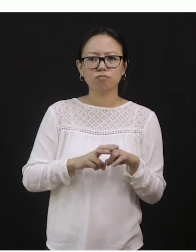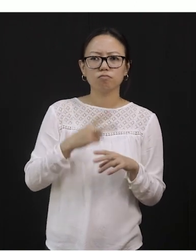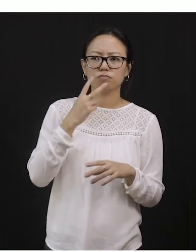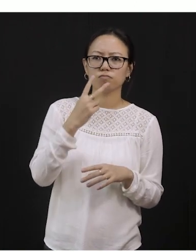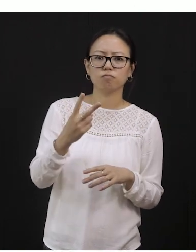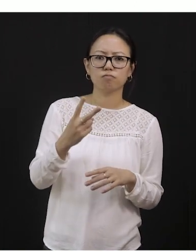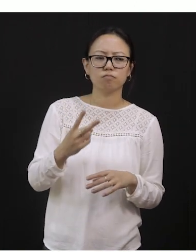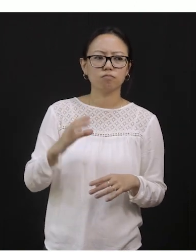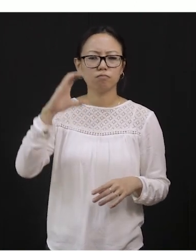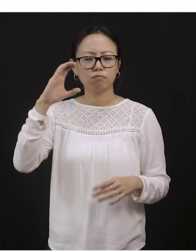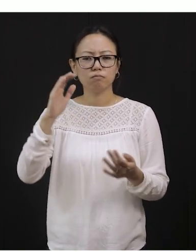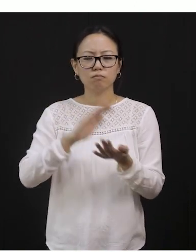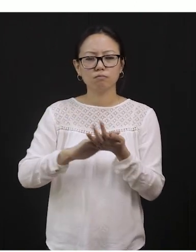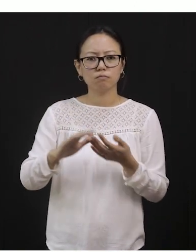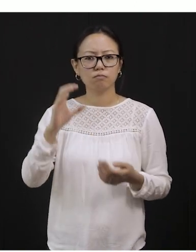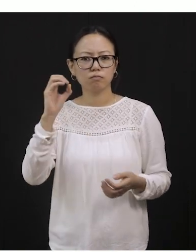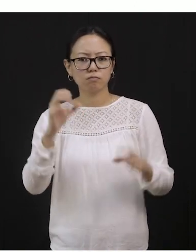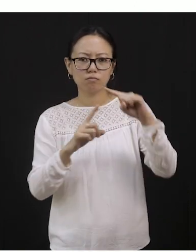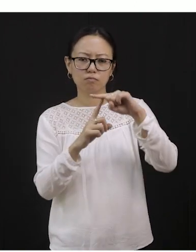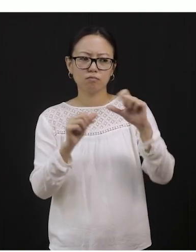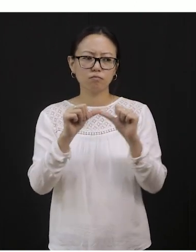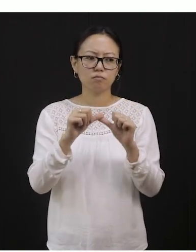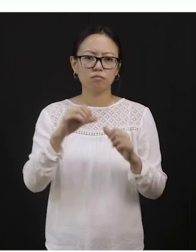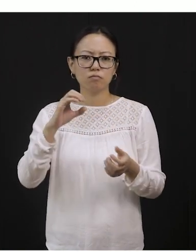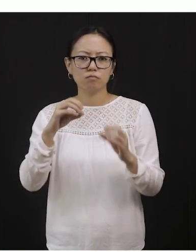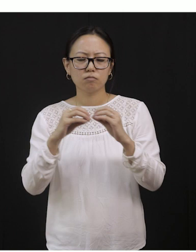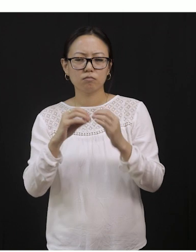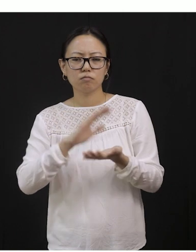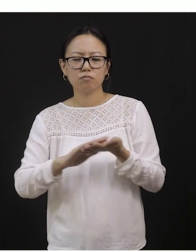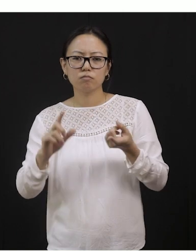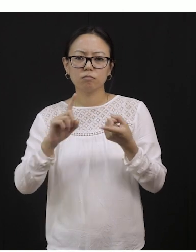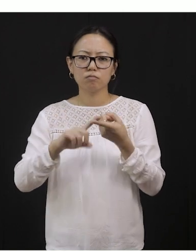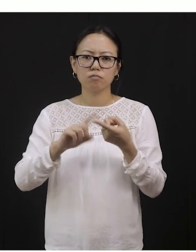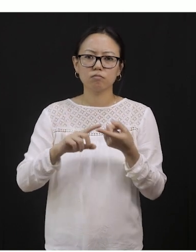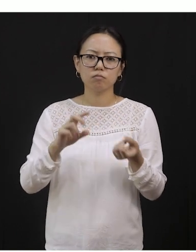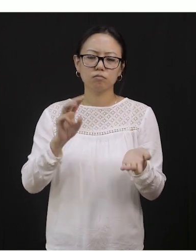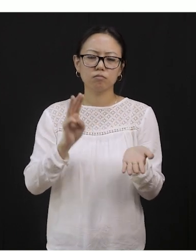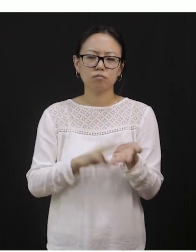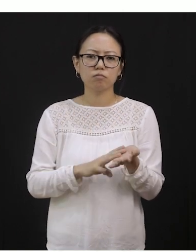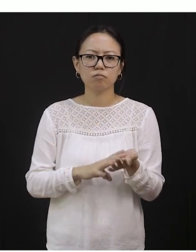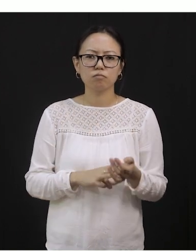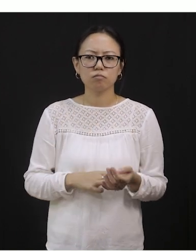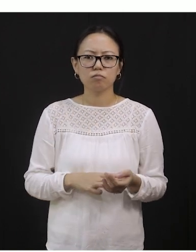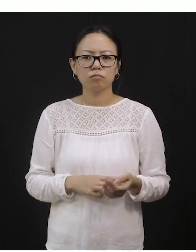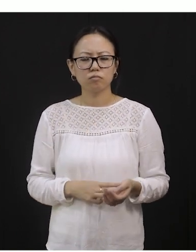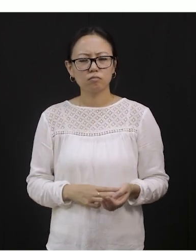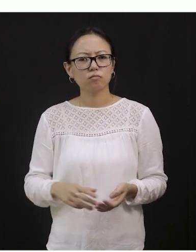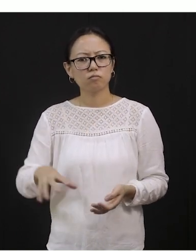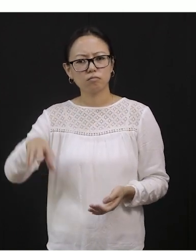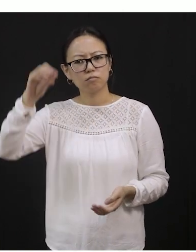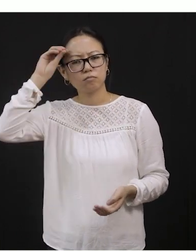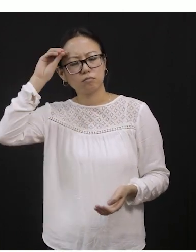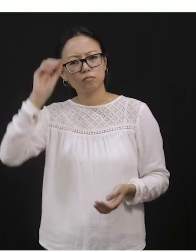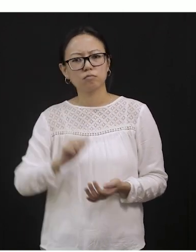lesson. All right. So today I will be sharing some of the moral lessons that I used to learn personally when I watched Chota